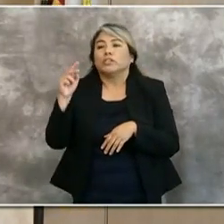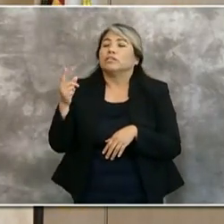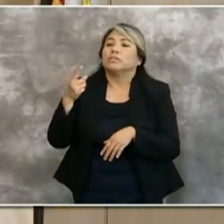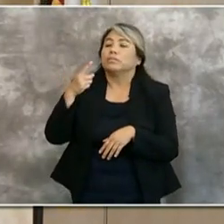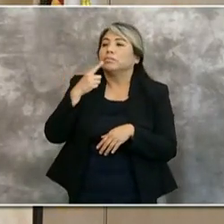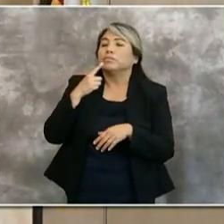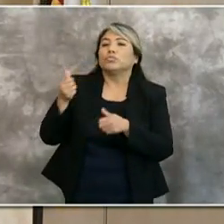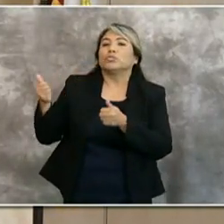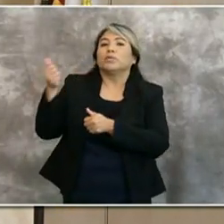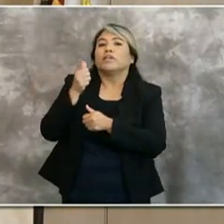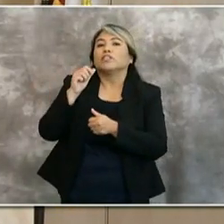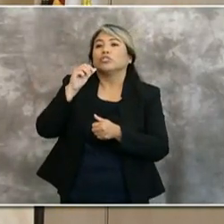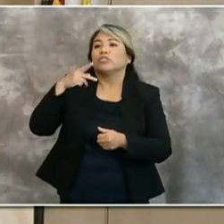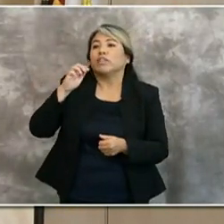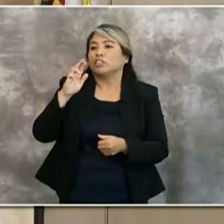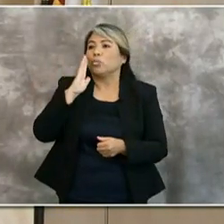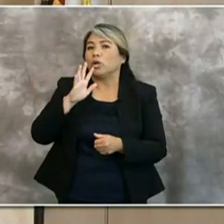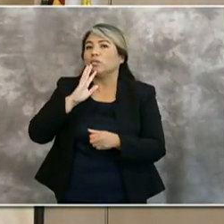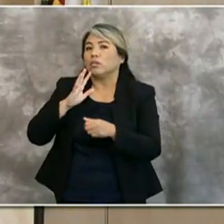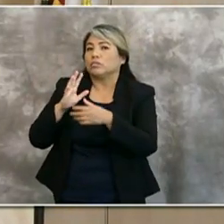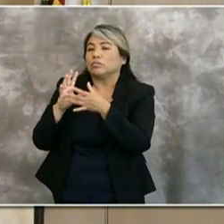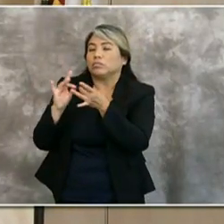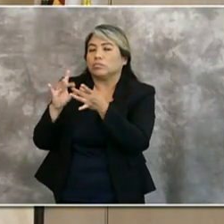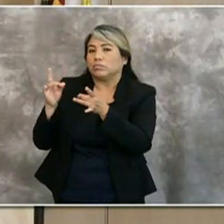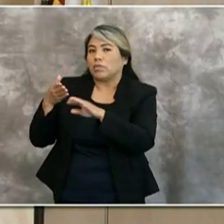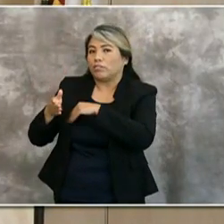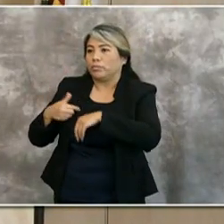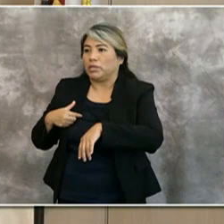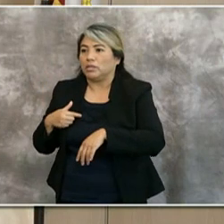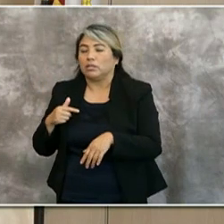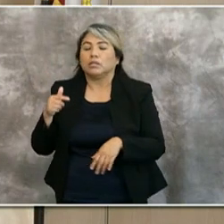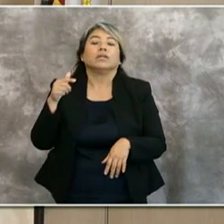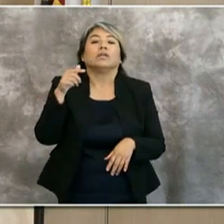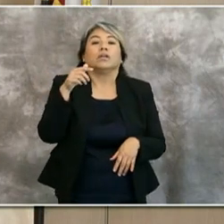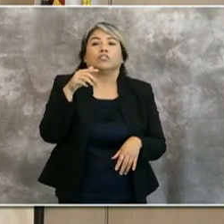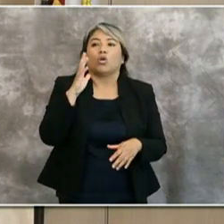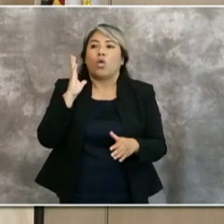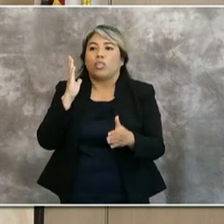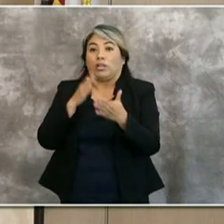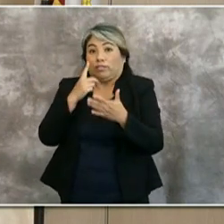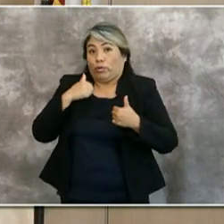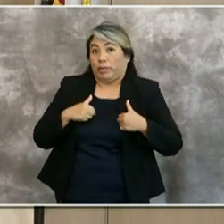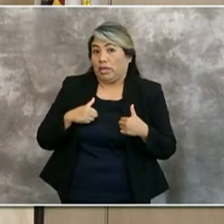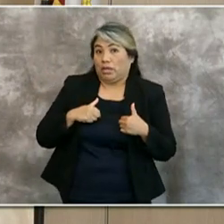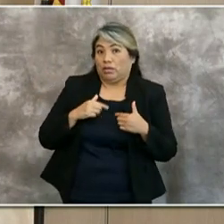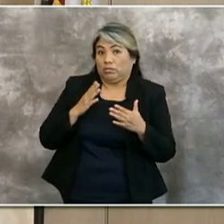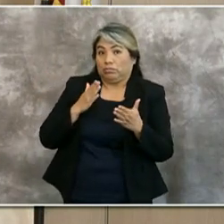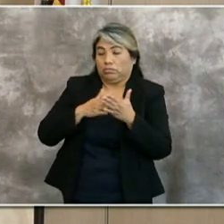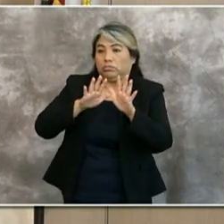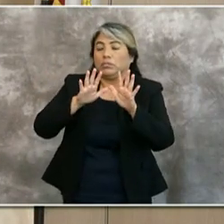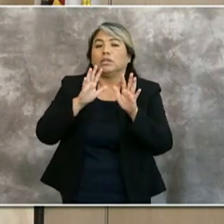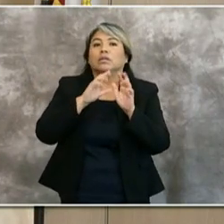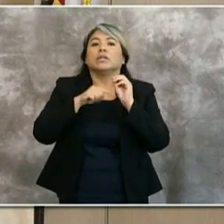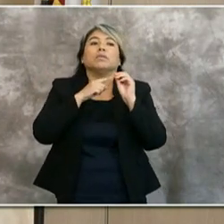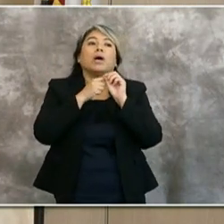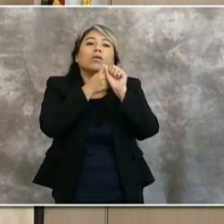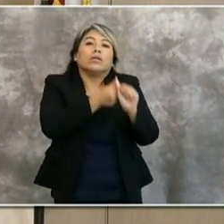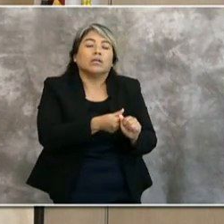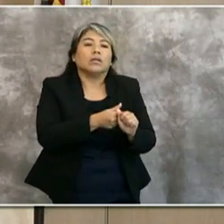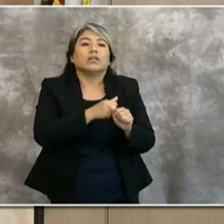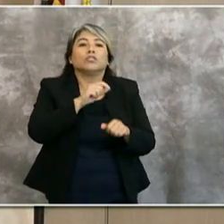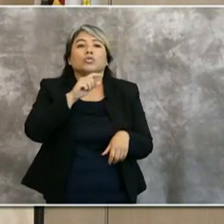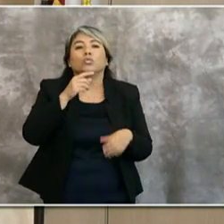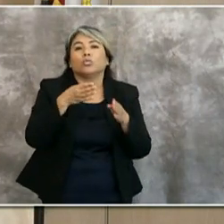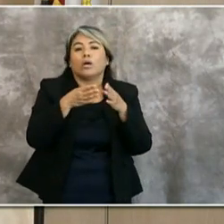Supervisor Fletcher will come after me as well. Lawsuits don't come into, for me, it's about adhering to our health officer's